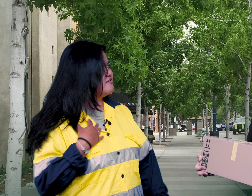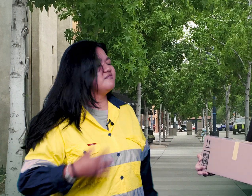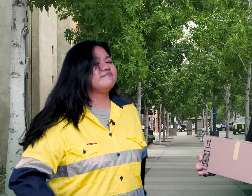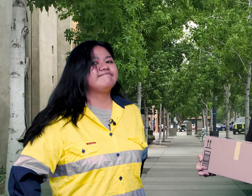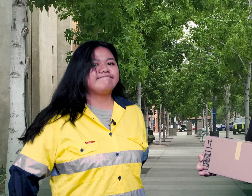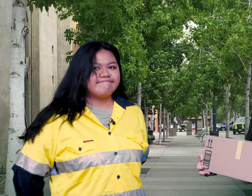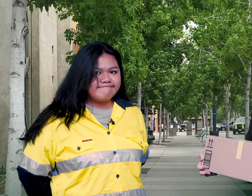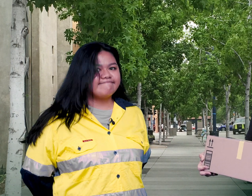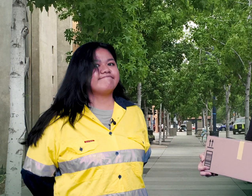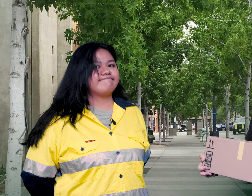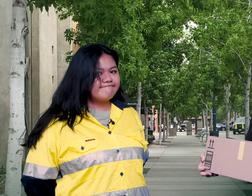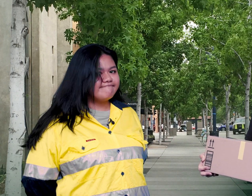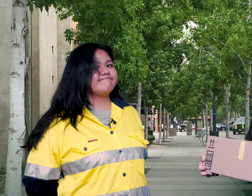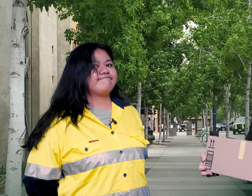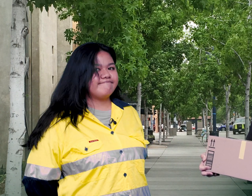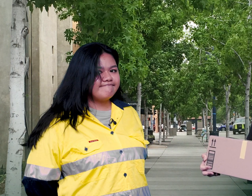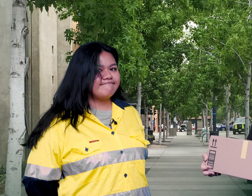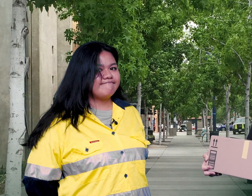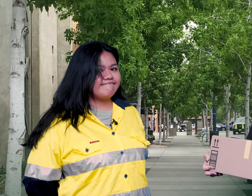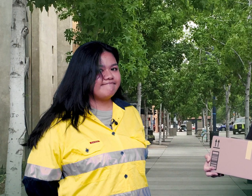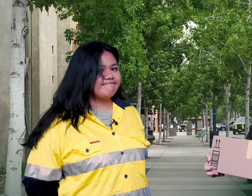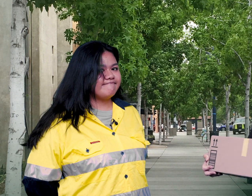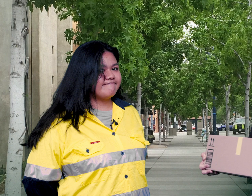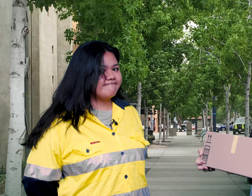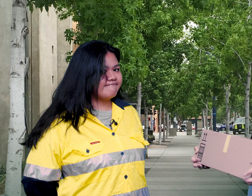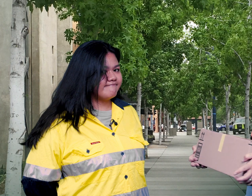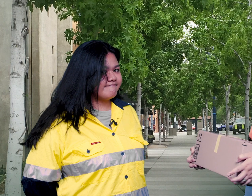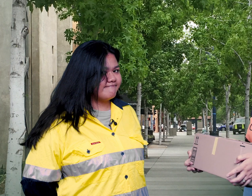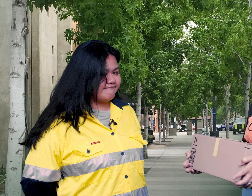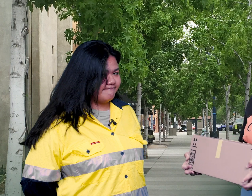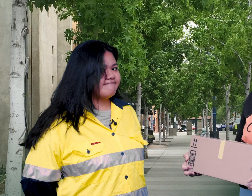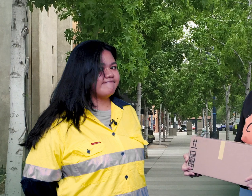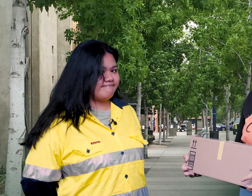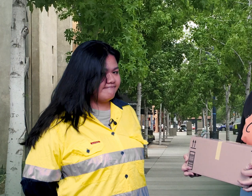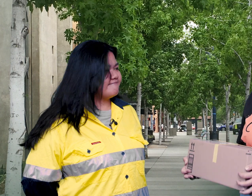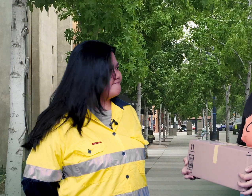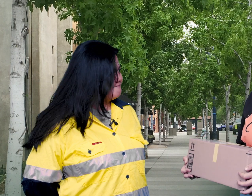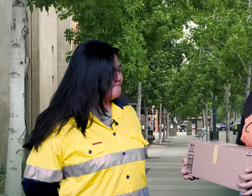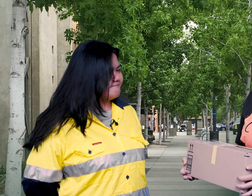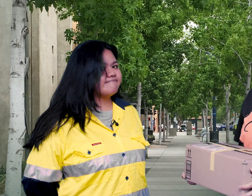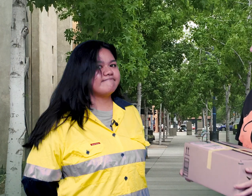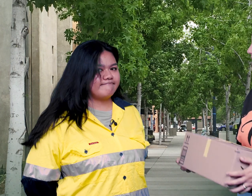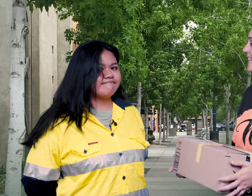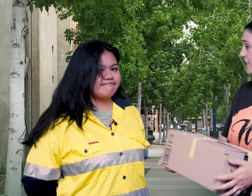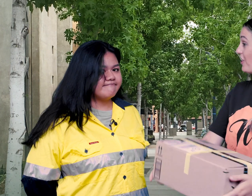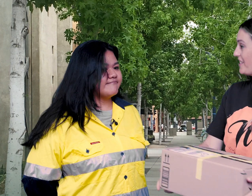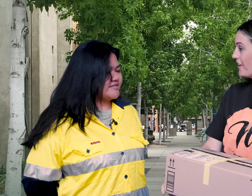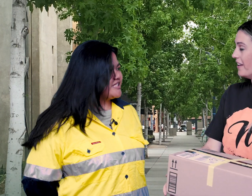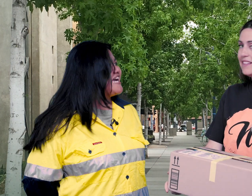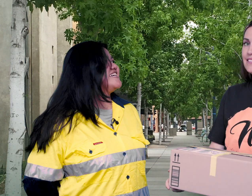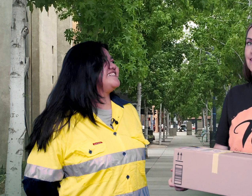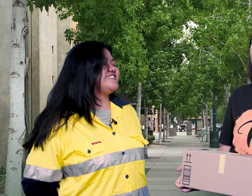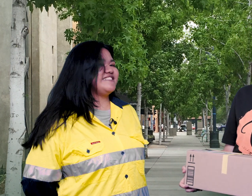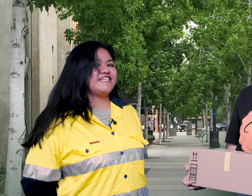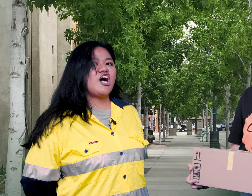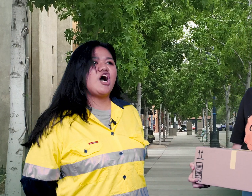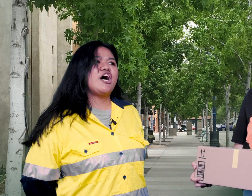sister. Oh, so if I take it to the post office now, will they take it straight to